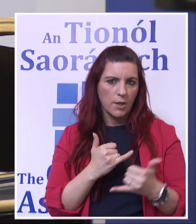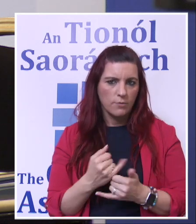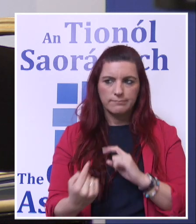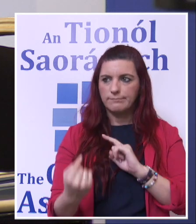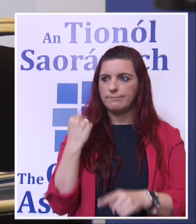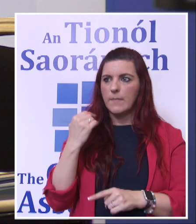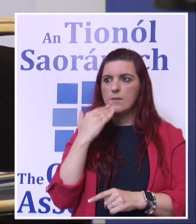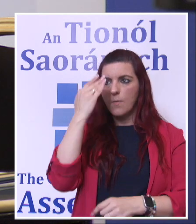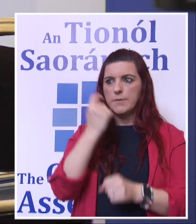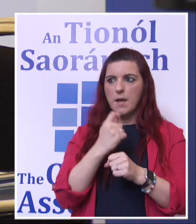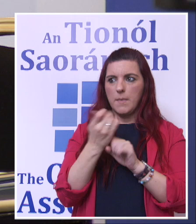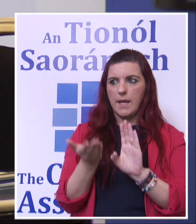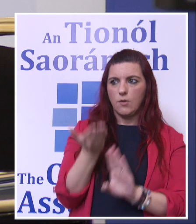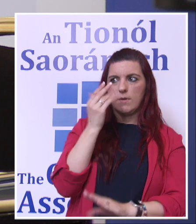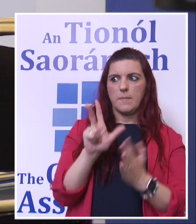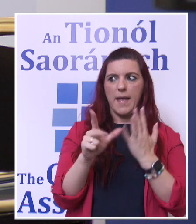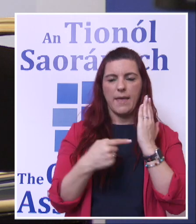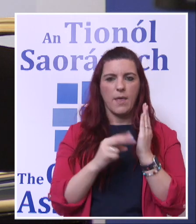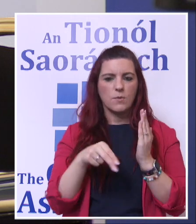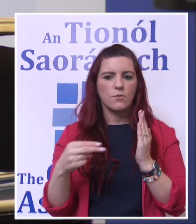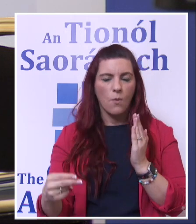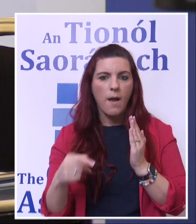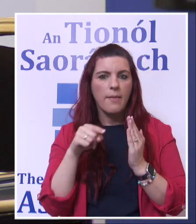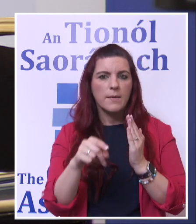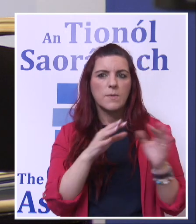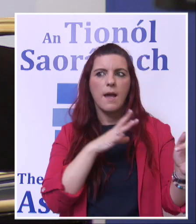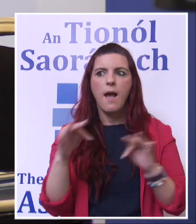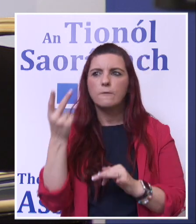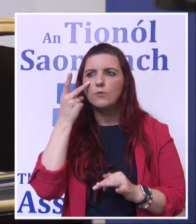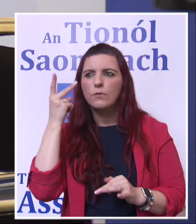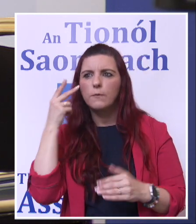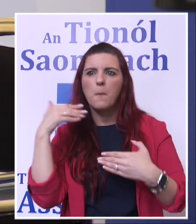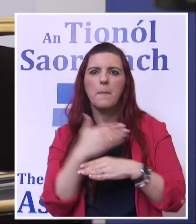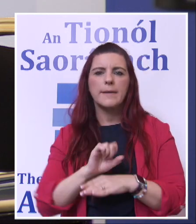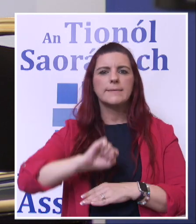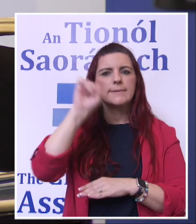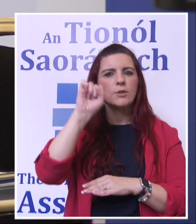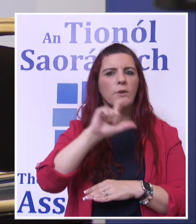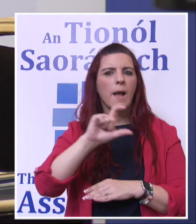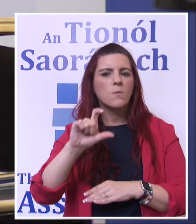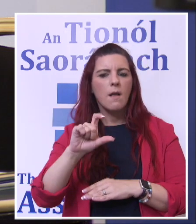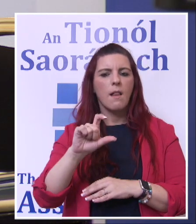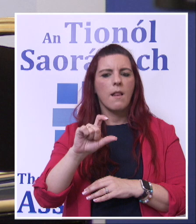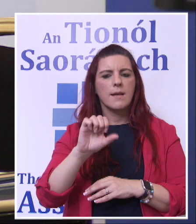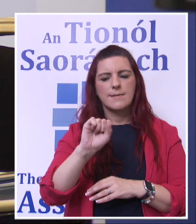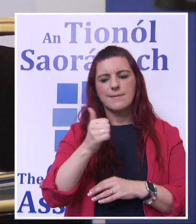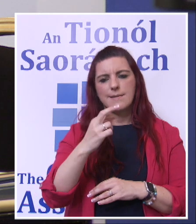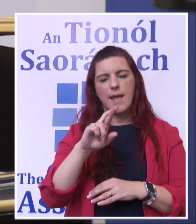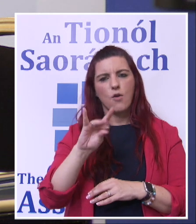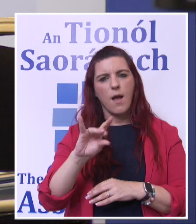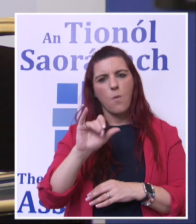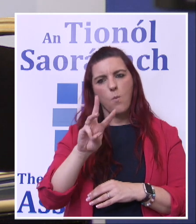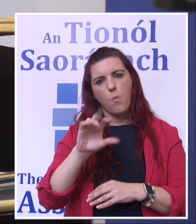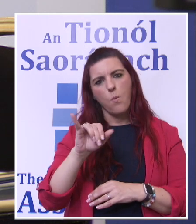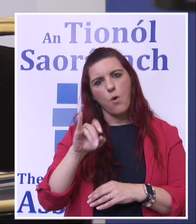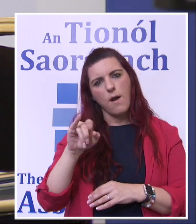was an increase of €8,000, and this followed a review by Senior Counsel Sarah Moorhead. But she